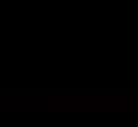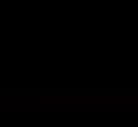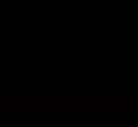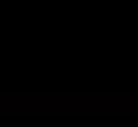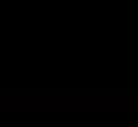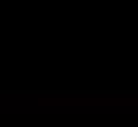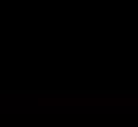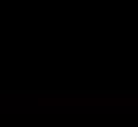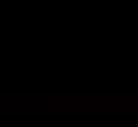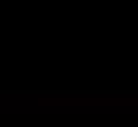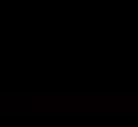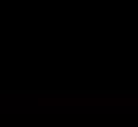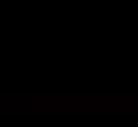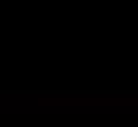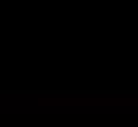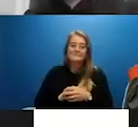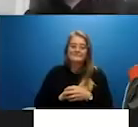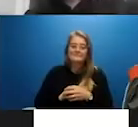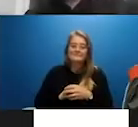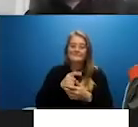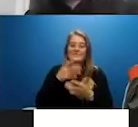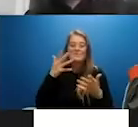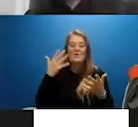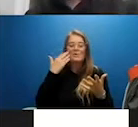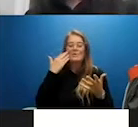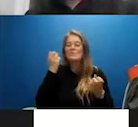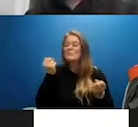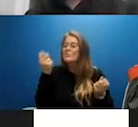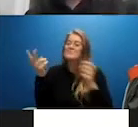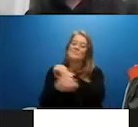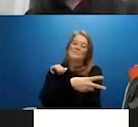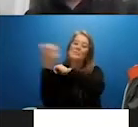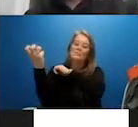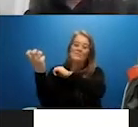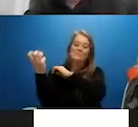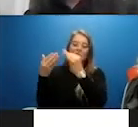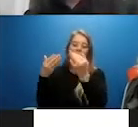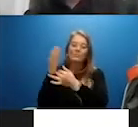schools. And we all know how much was stolen there.